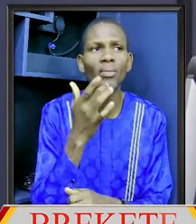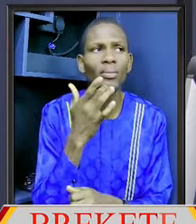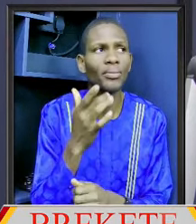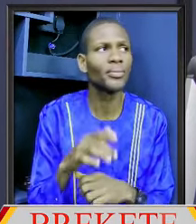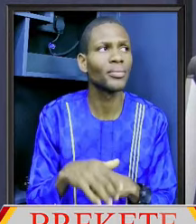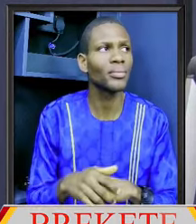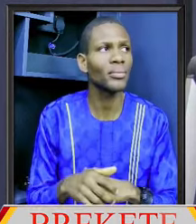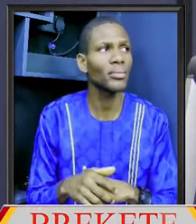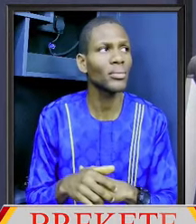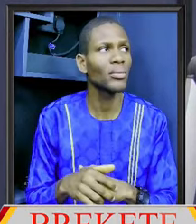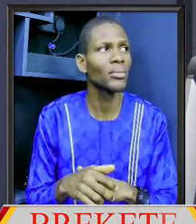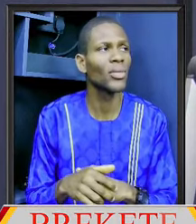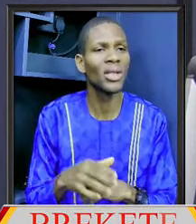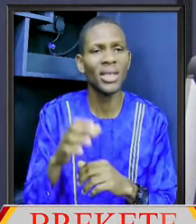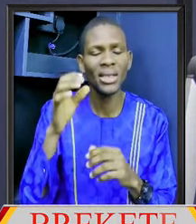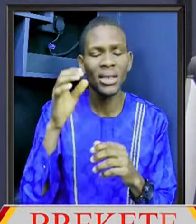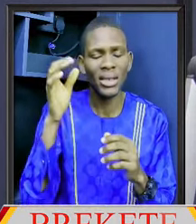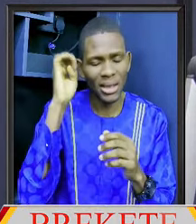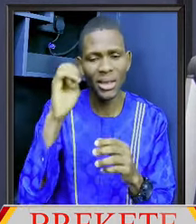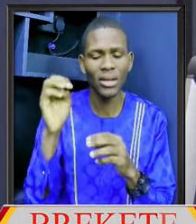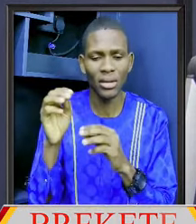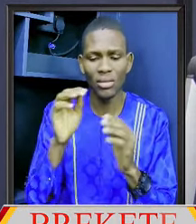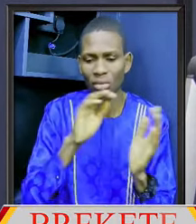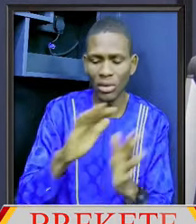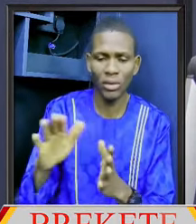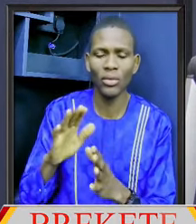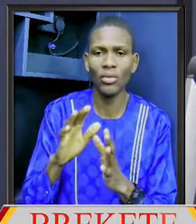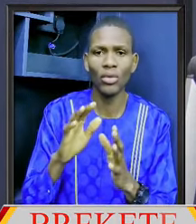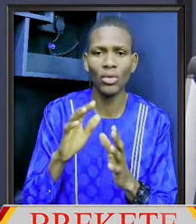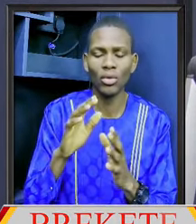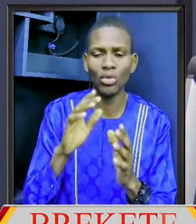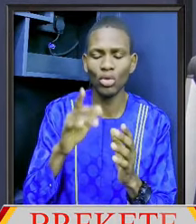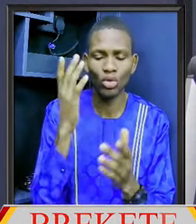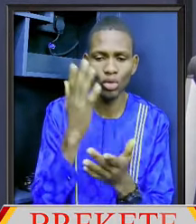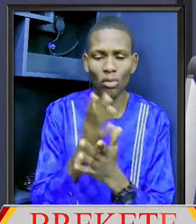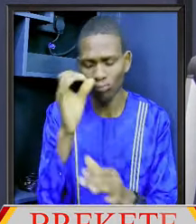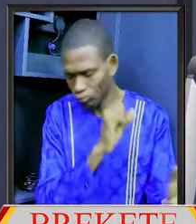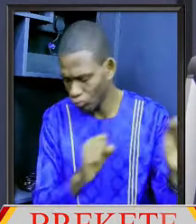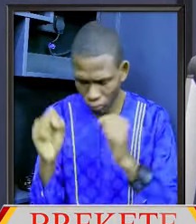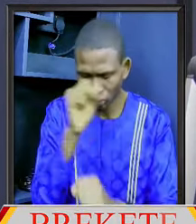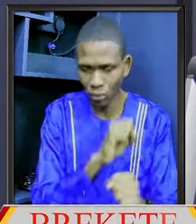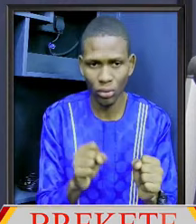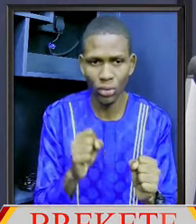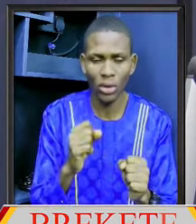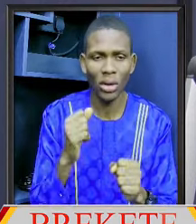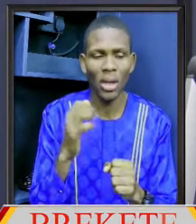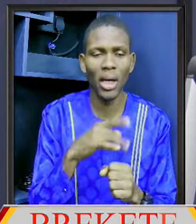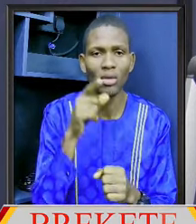He come out hustle. Then